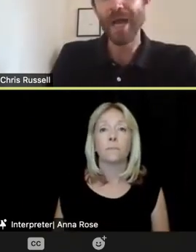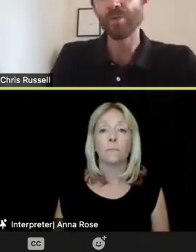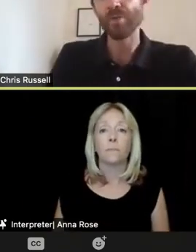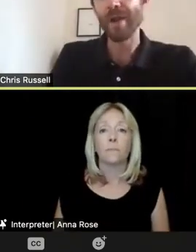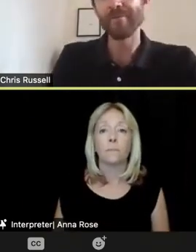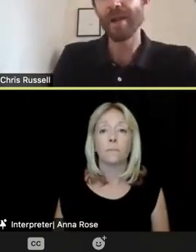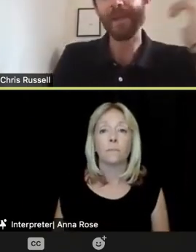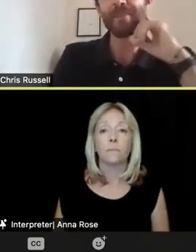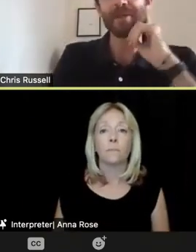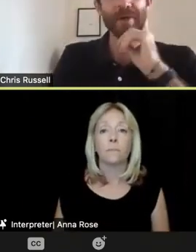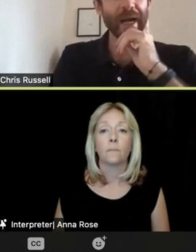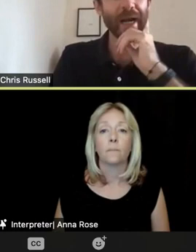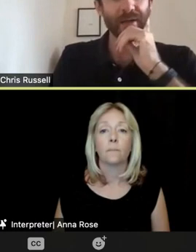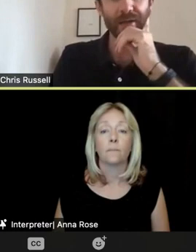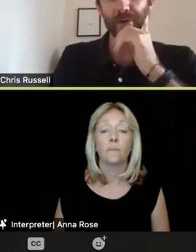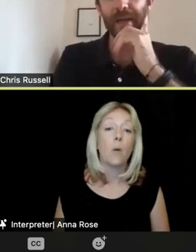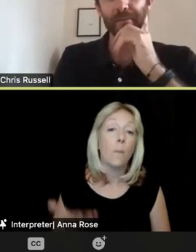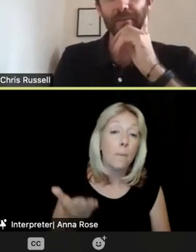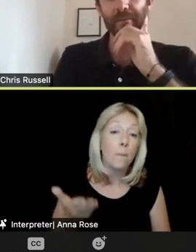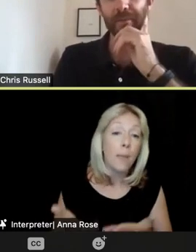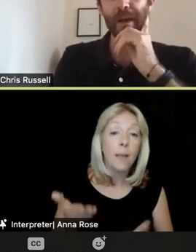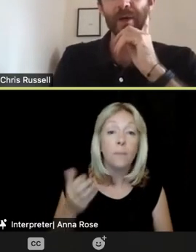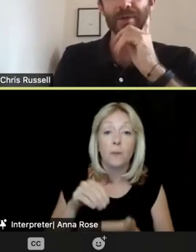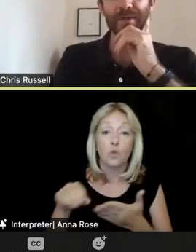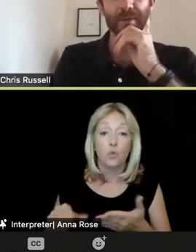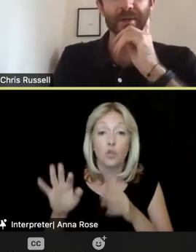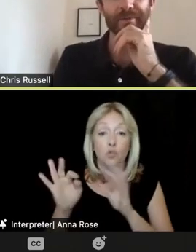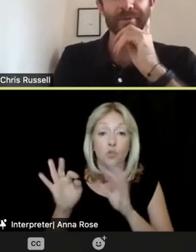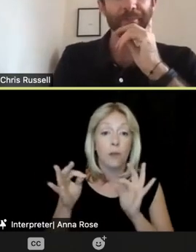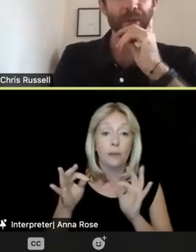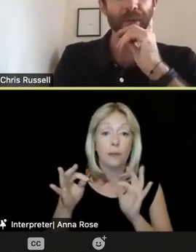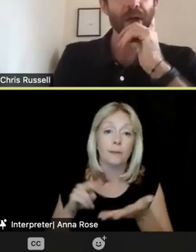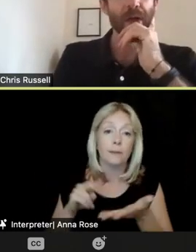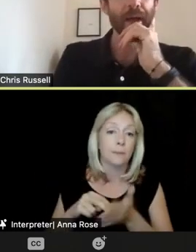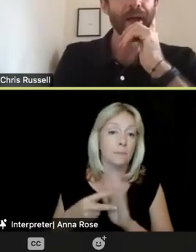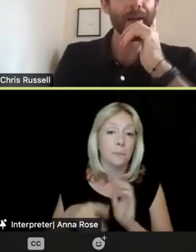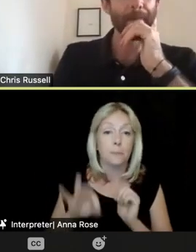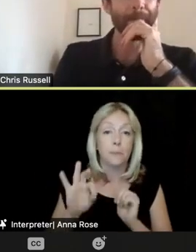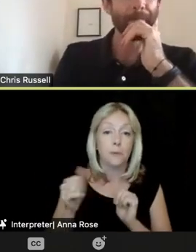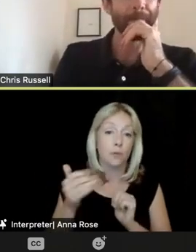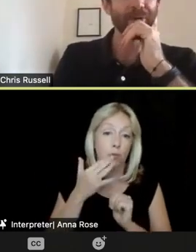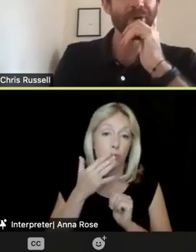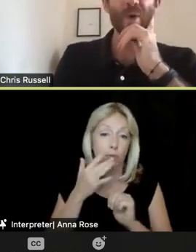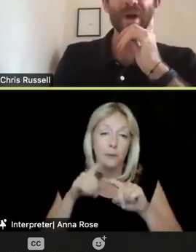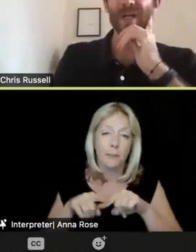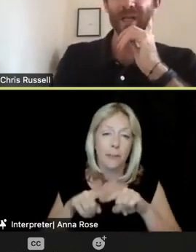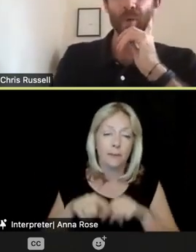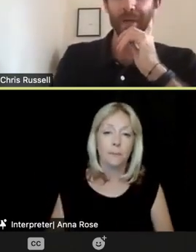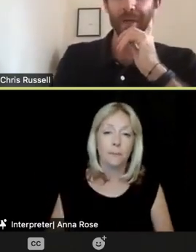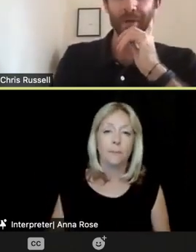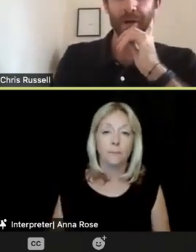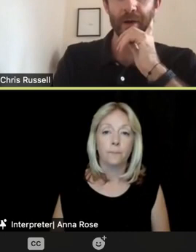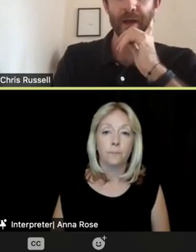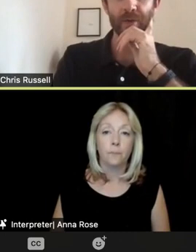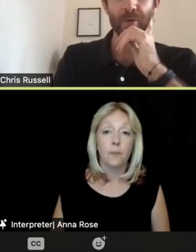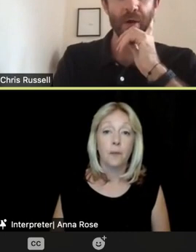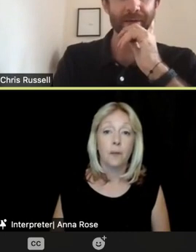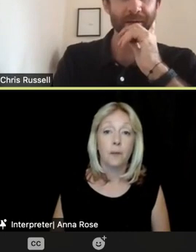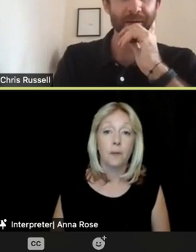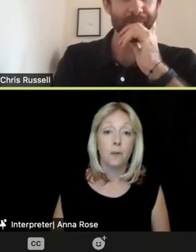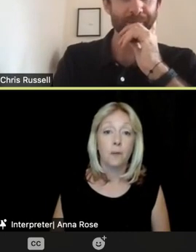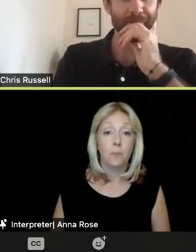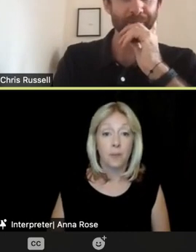For one child, the red frame might be distracting, and you might want to use something different. But you don't want a clear window,